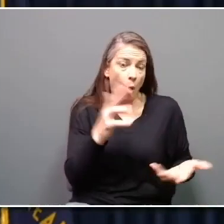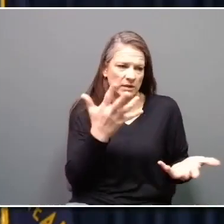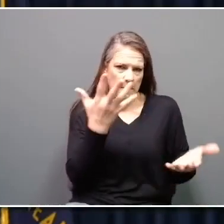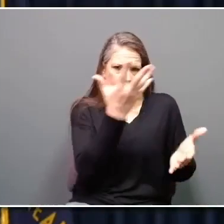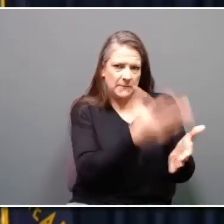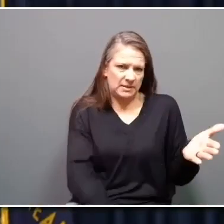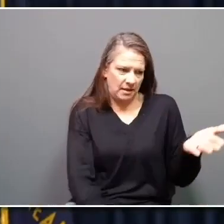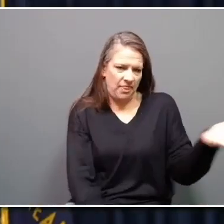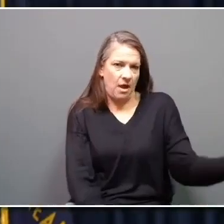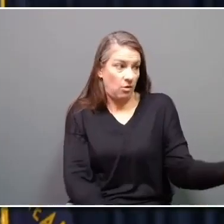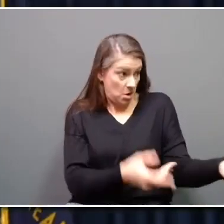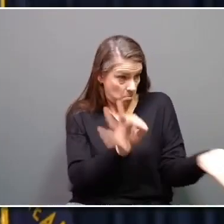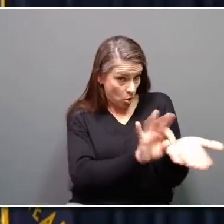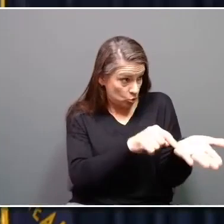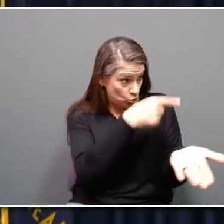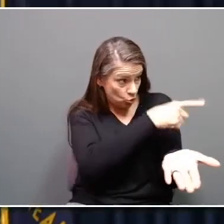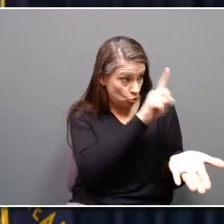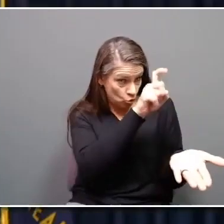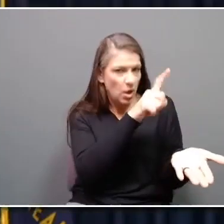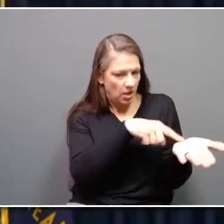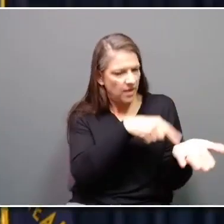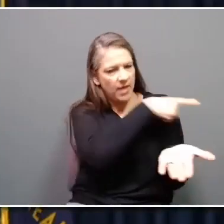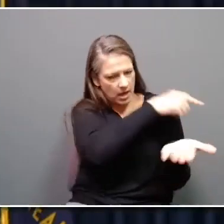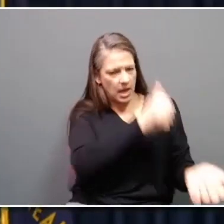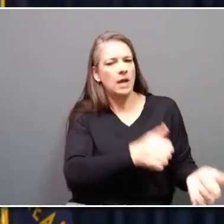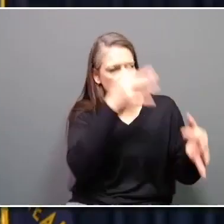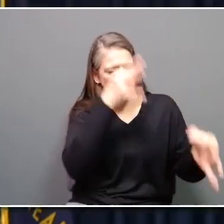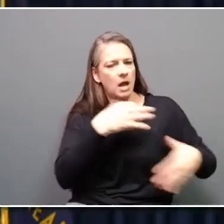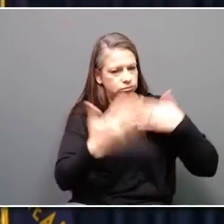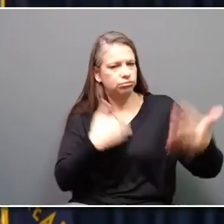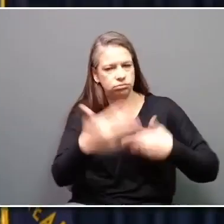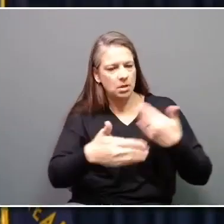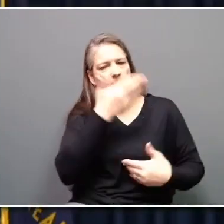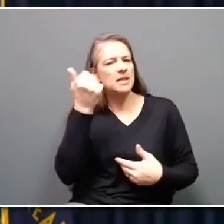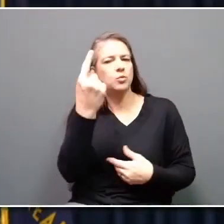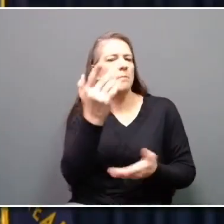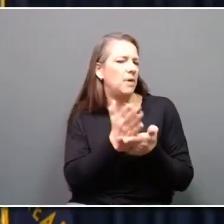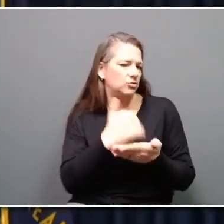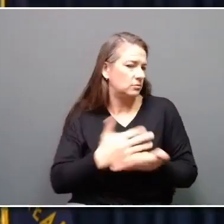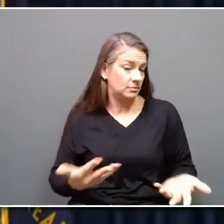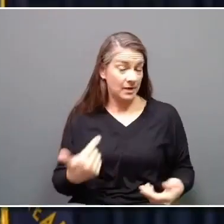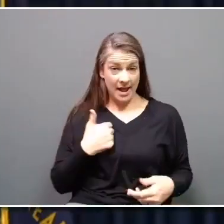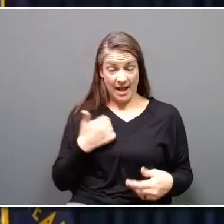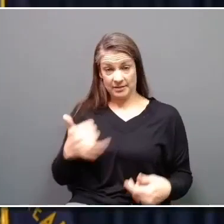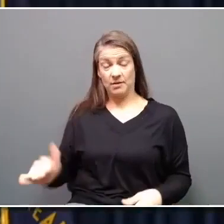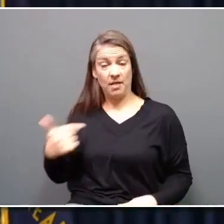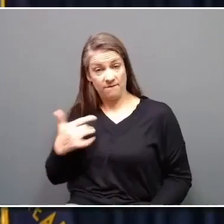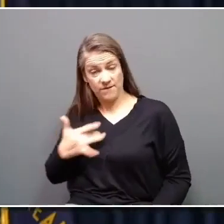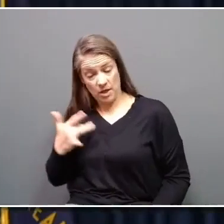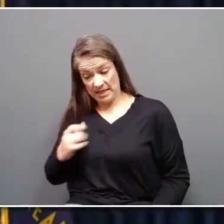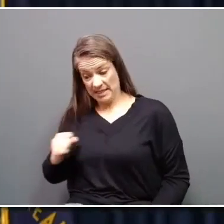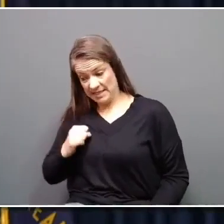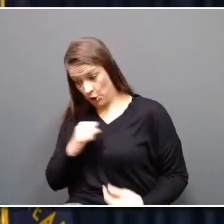to them and push their own party and leadership to try to get the best budget possible. I still believe that senators,